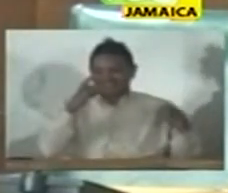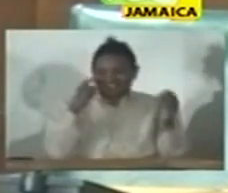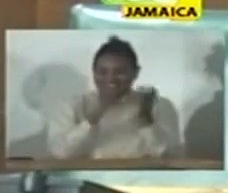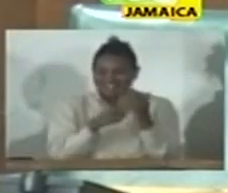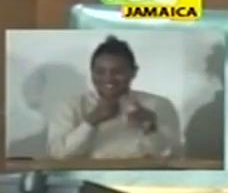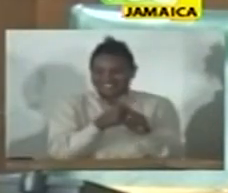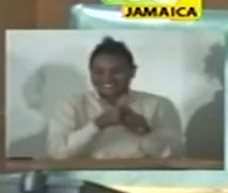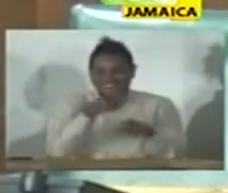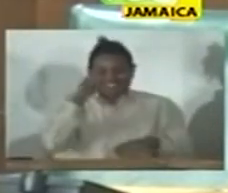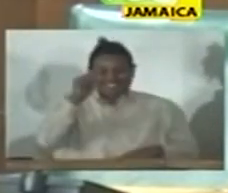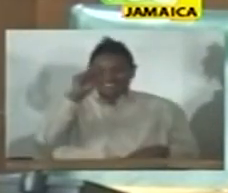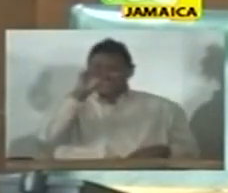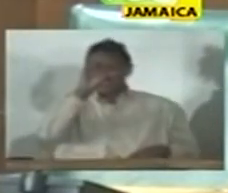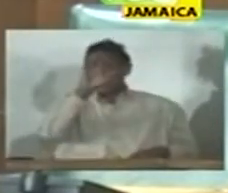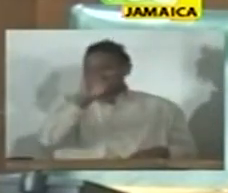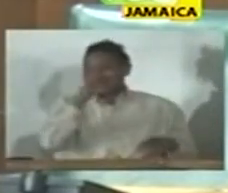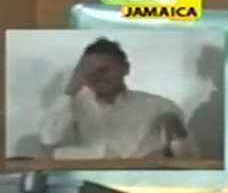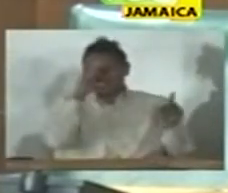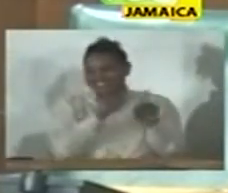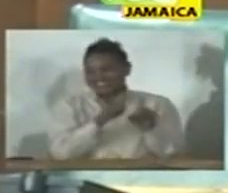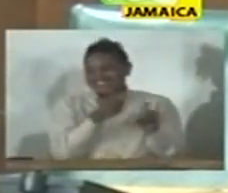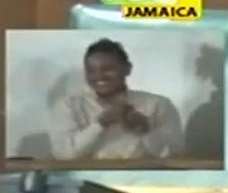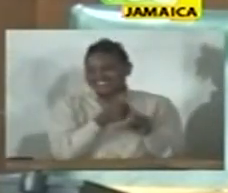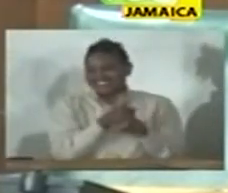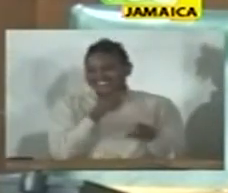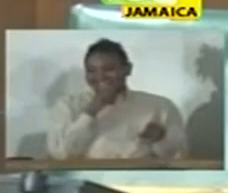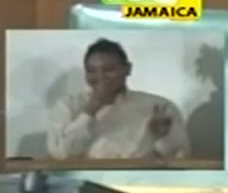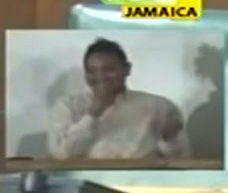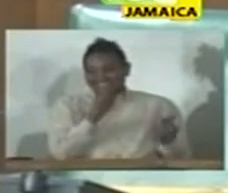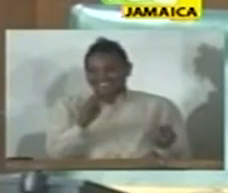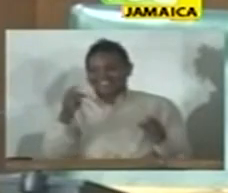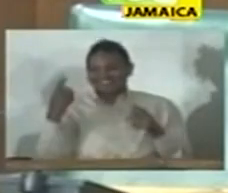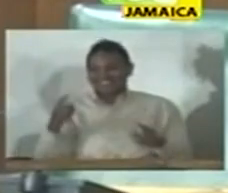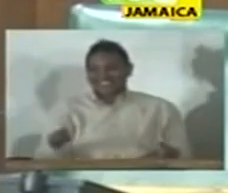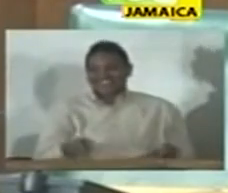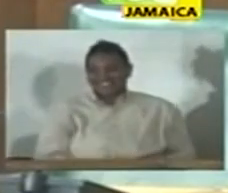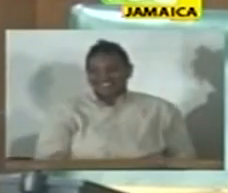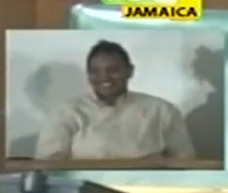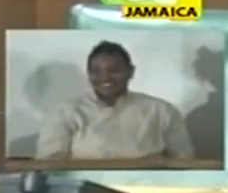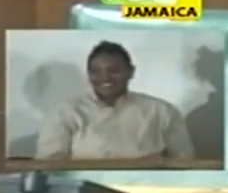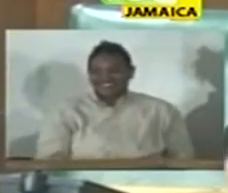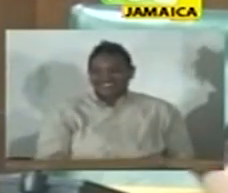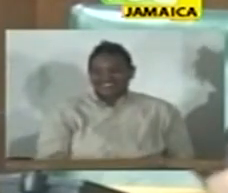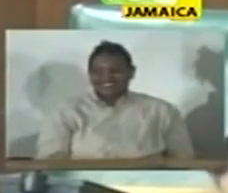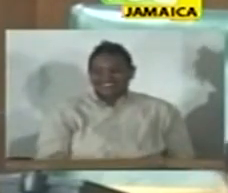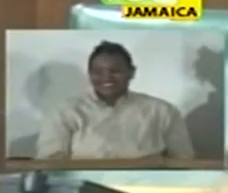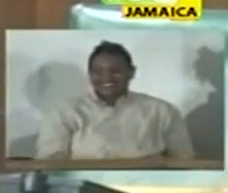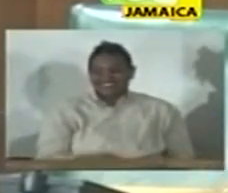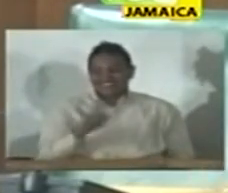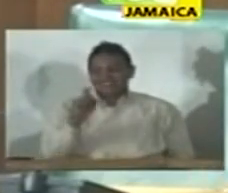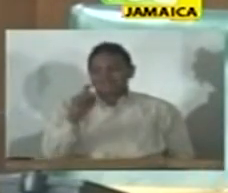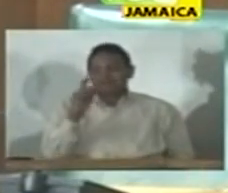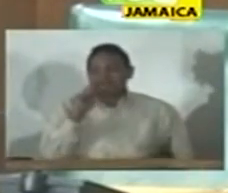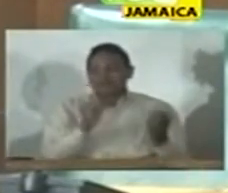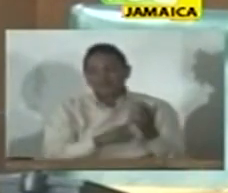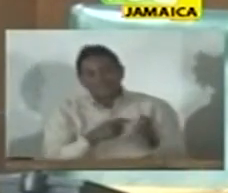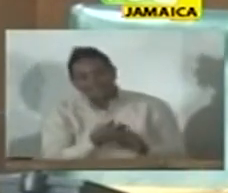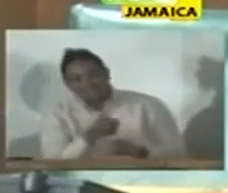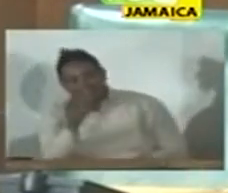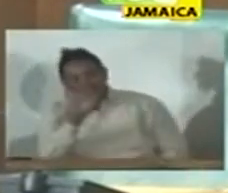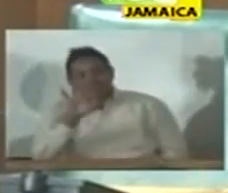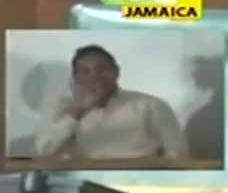force. For approximately, it should be noted, Mr. President, for approximately